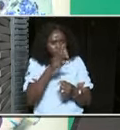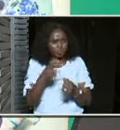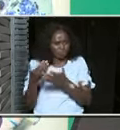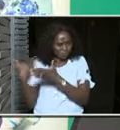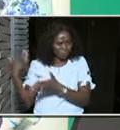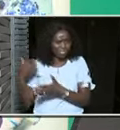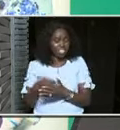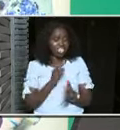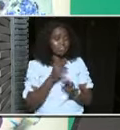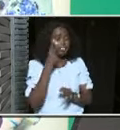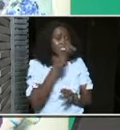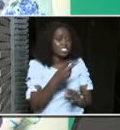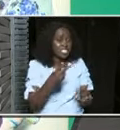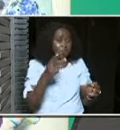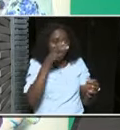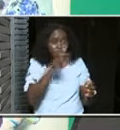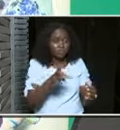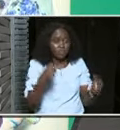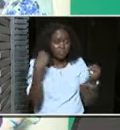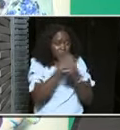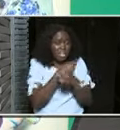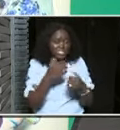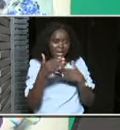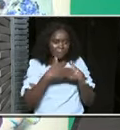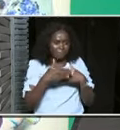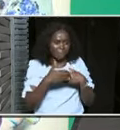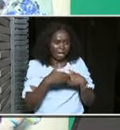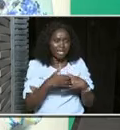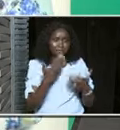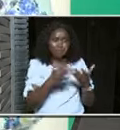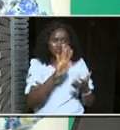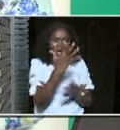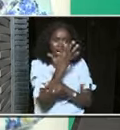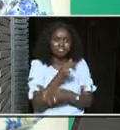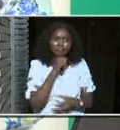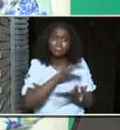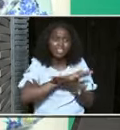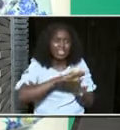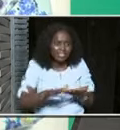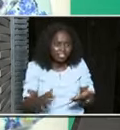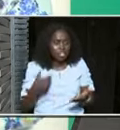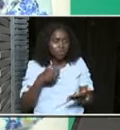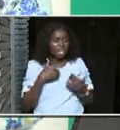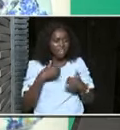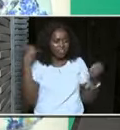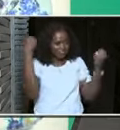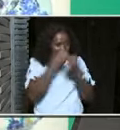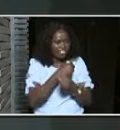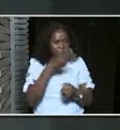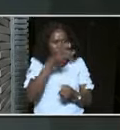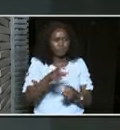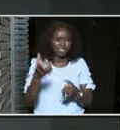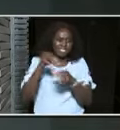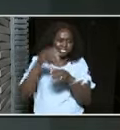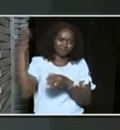fighting back, probably your hands are also not clean. So we have been fighting corruption over the years. And that